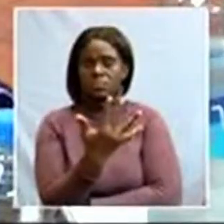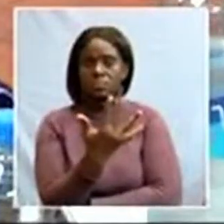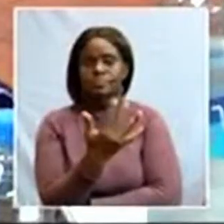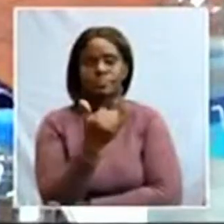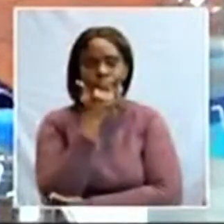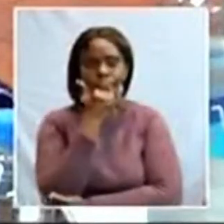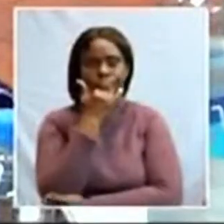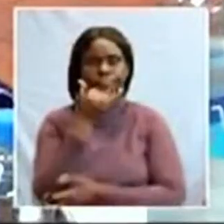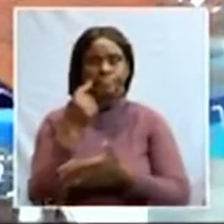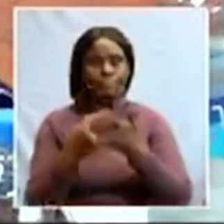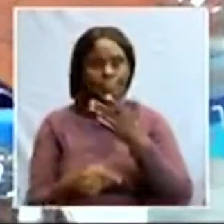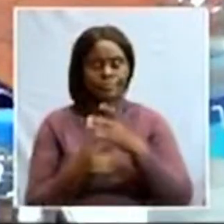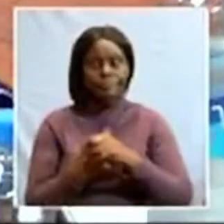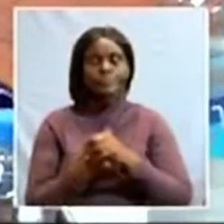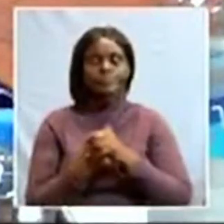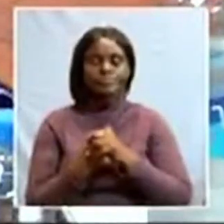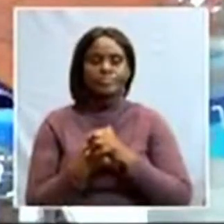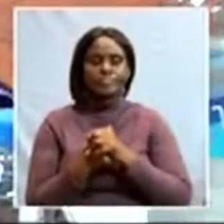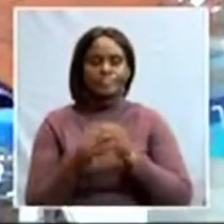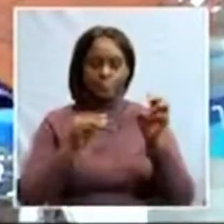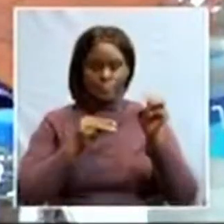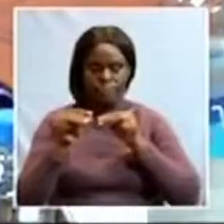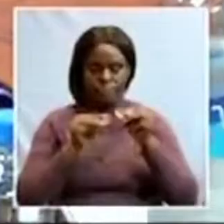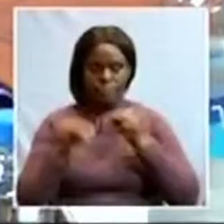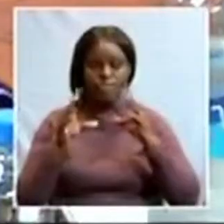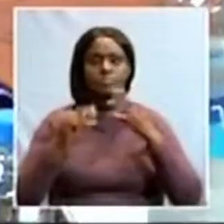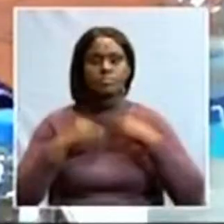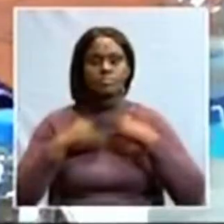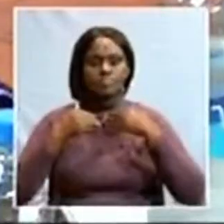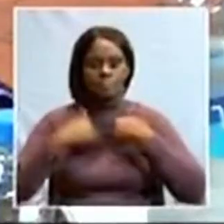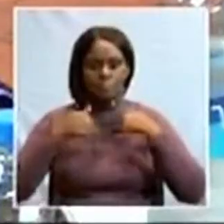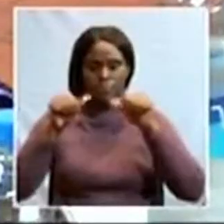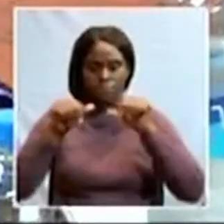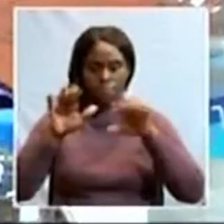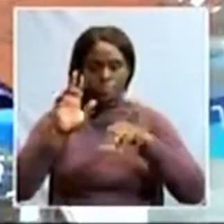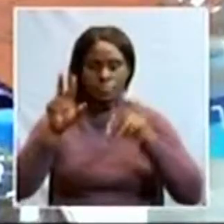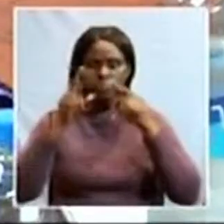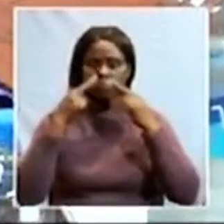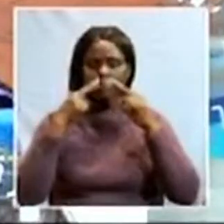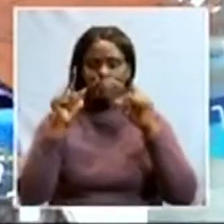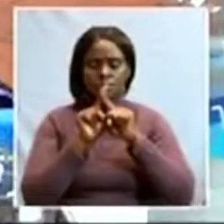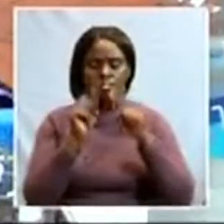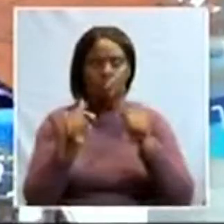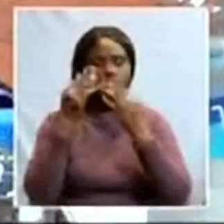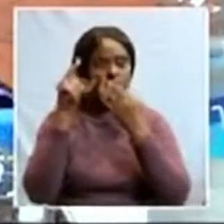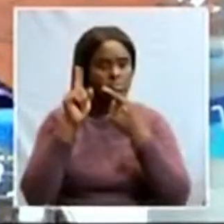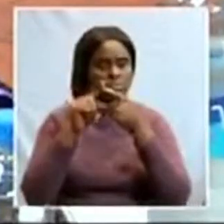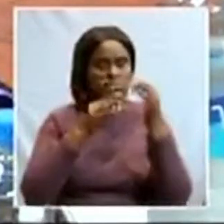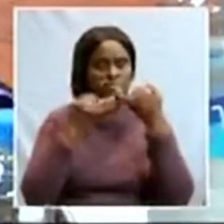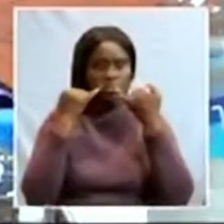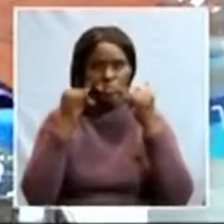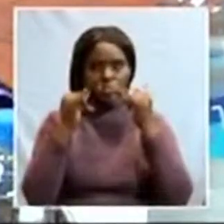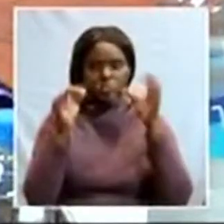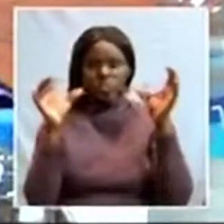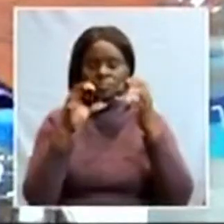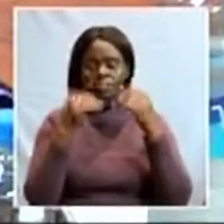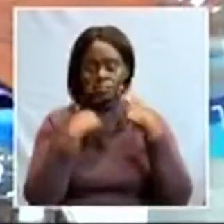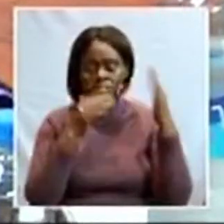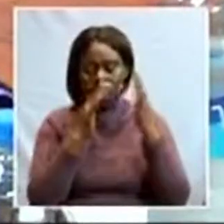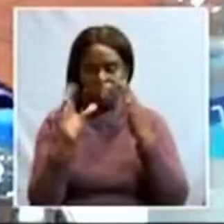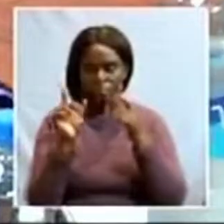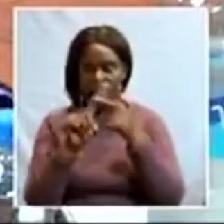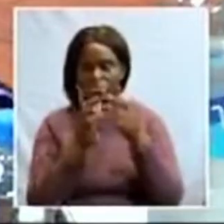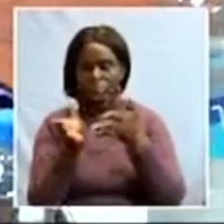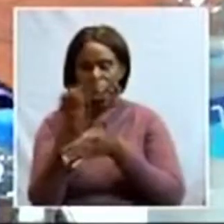Cause of query. Management acknowledges the auditor's findings and wish to state that the Council had planned to